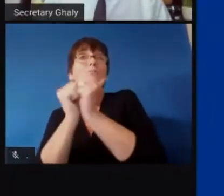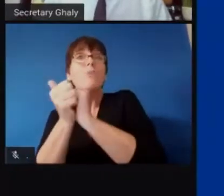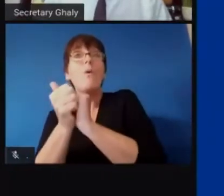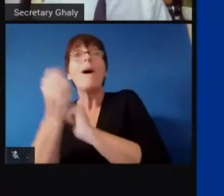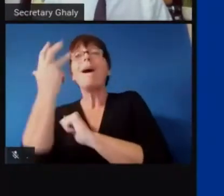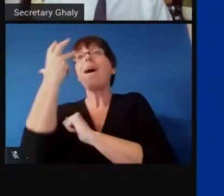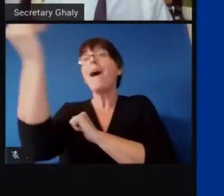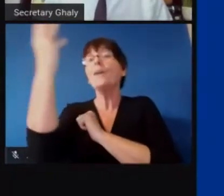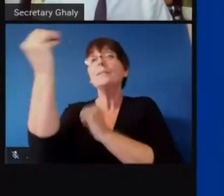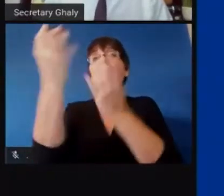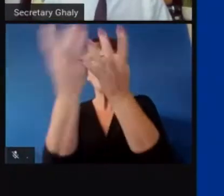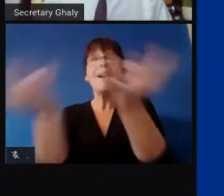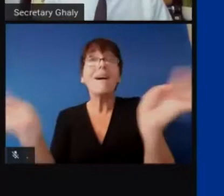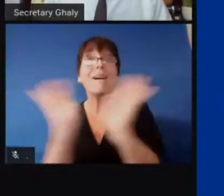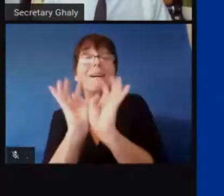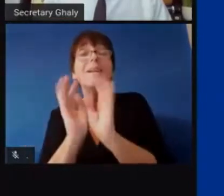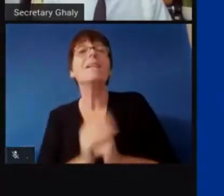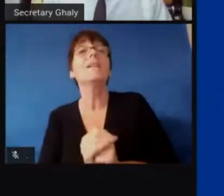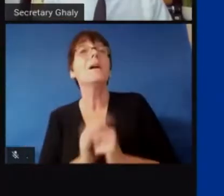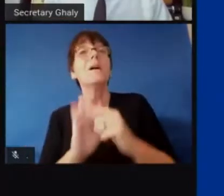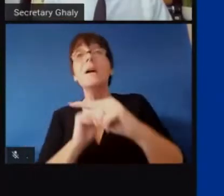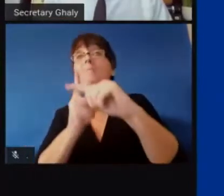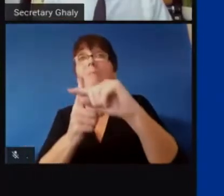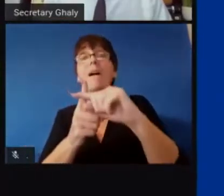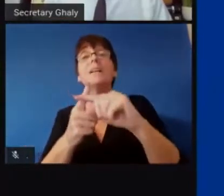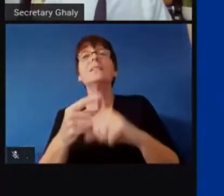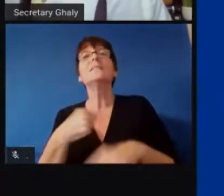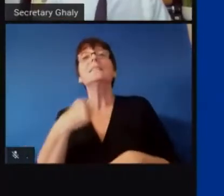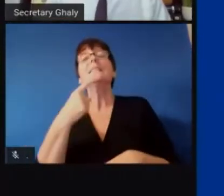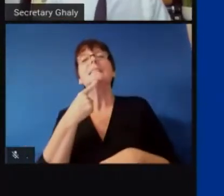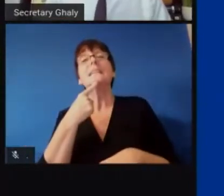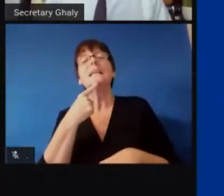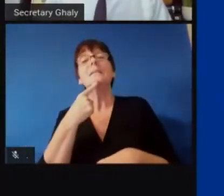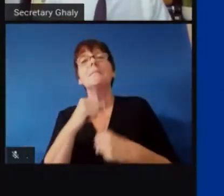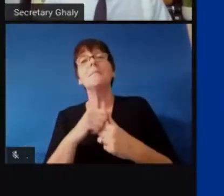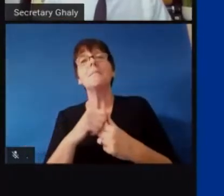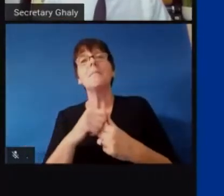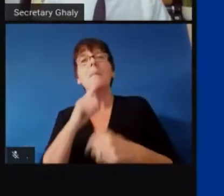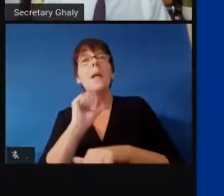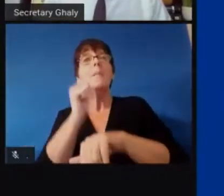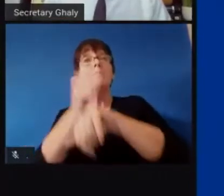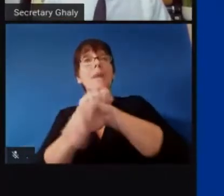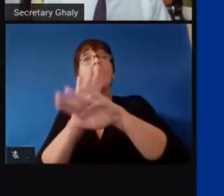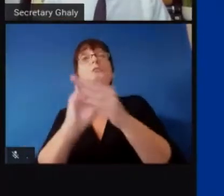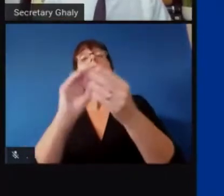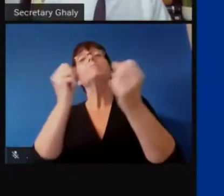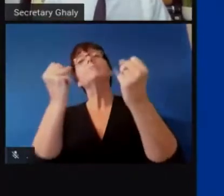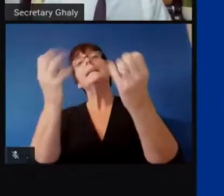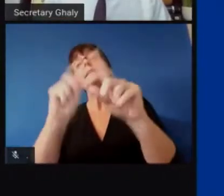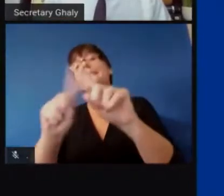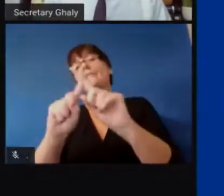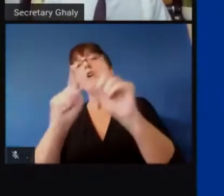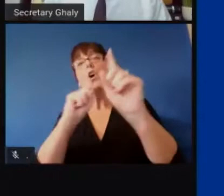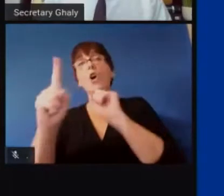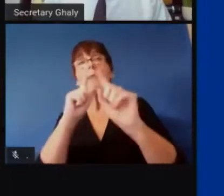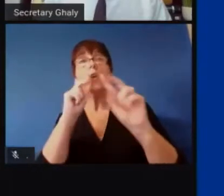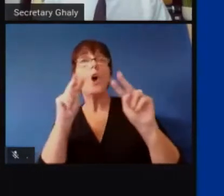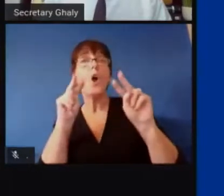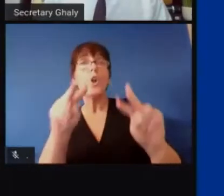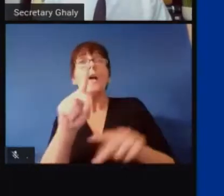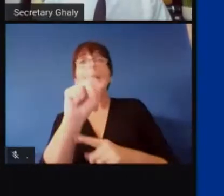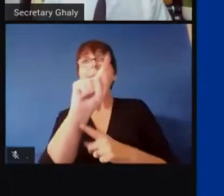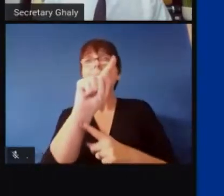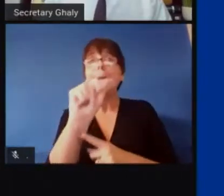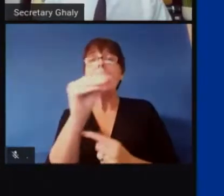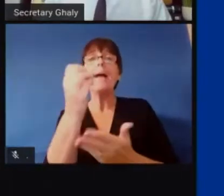outdoor stadiums. And then I'll just say it now that based on a number of conversations or looking at the data and the